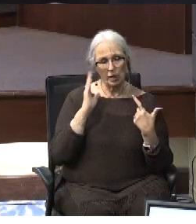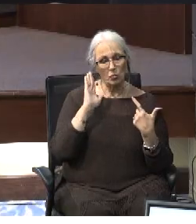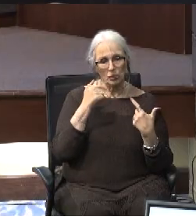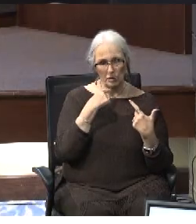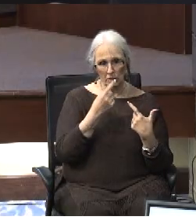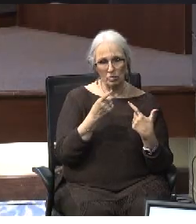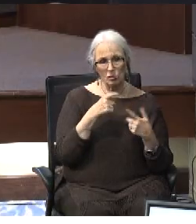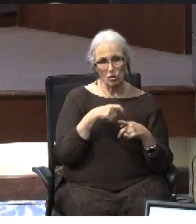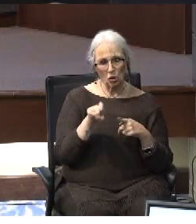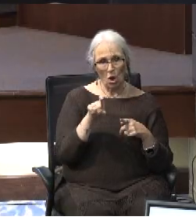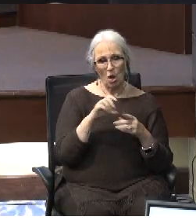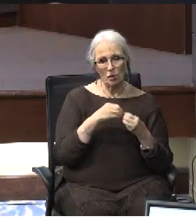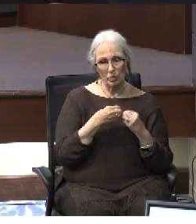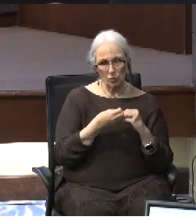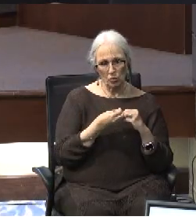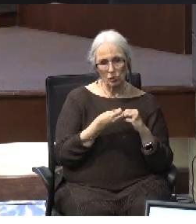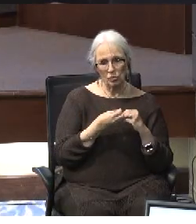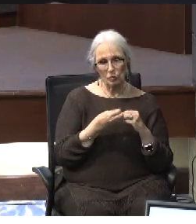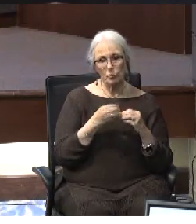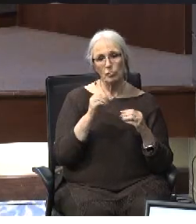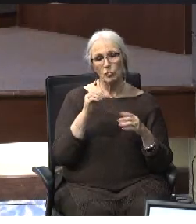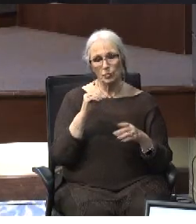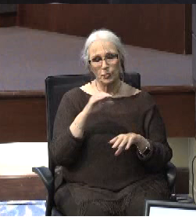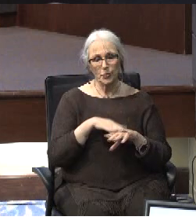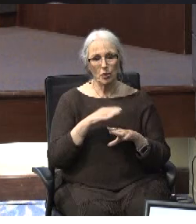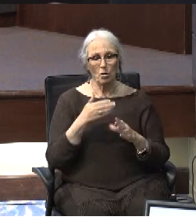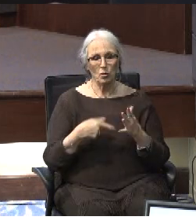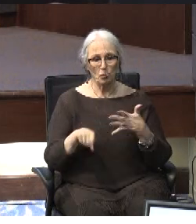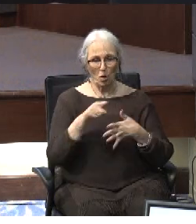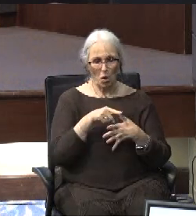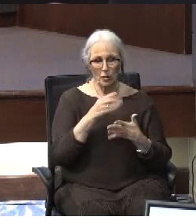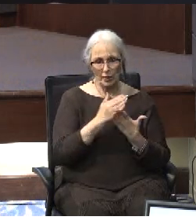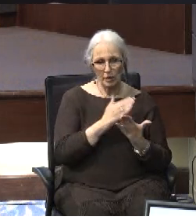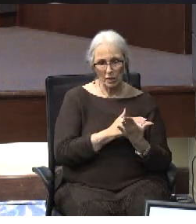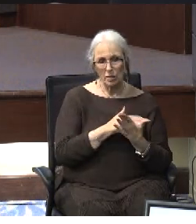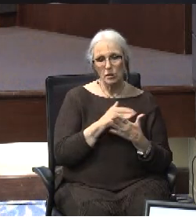call the number to be placed on that priority list, but we also have